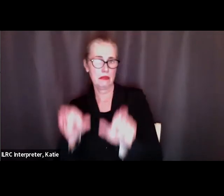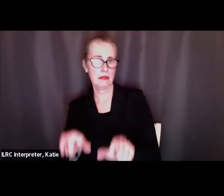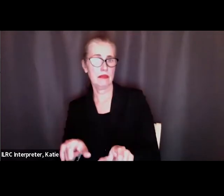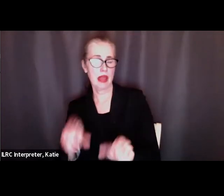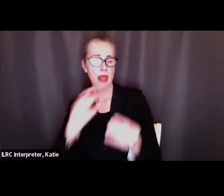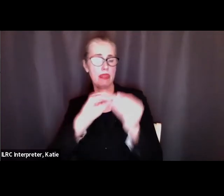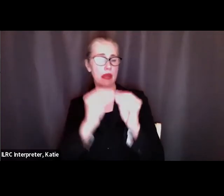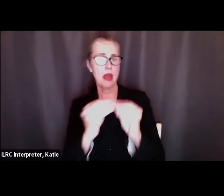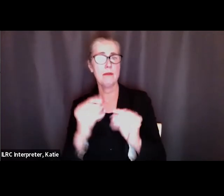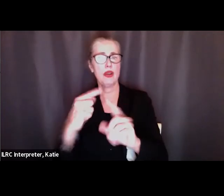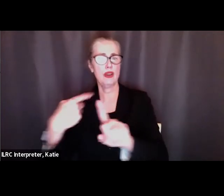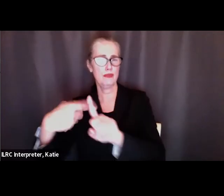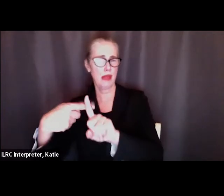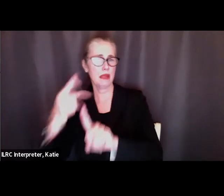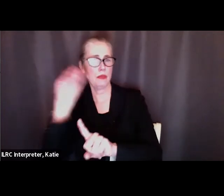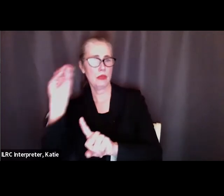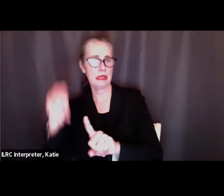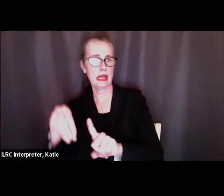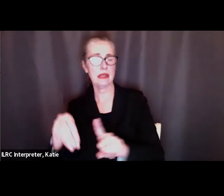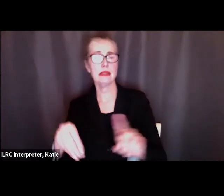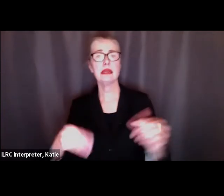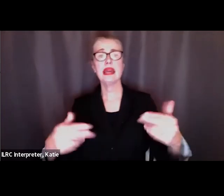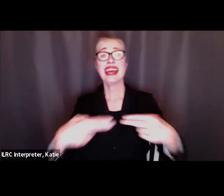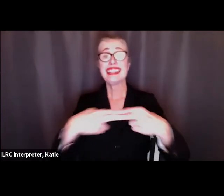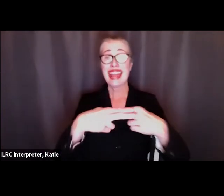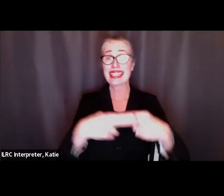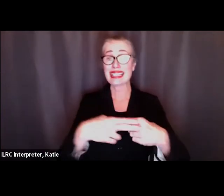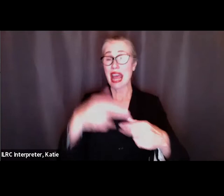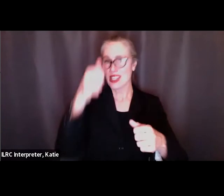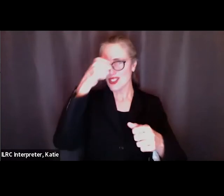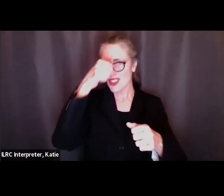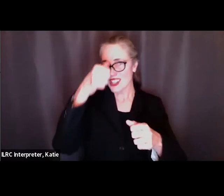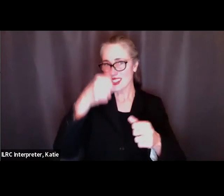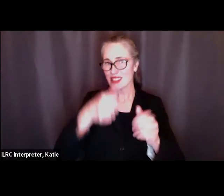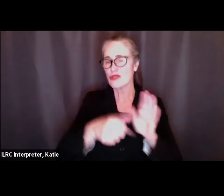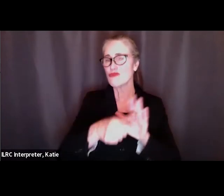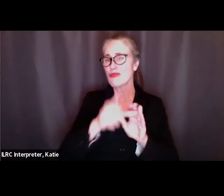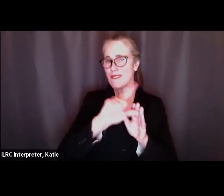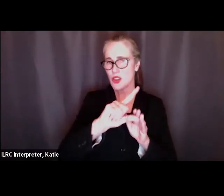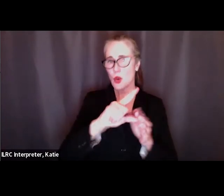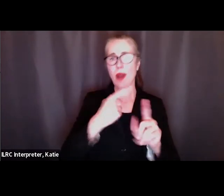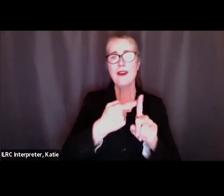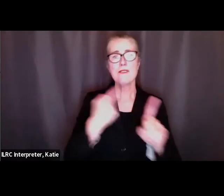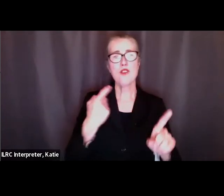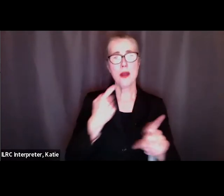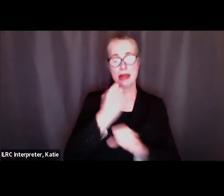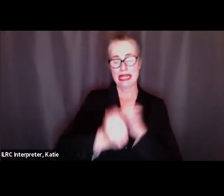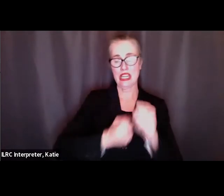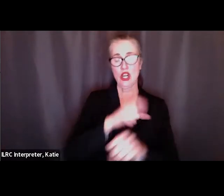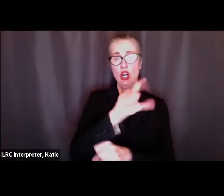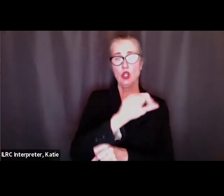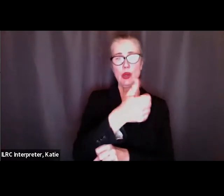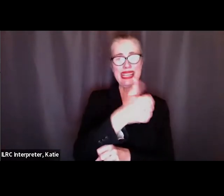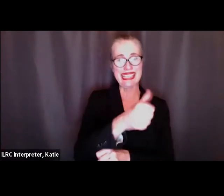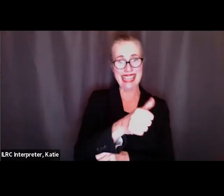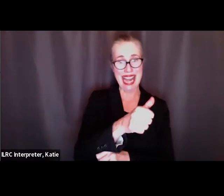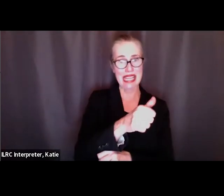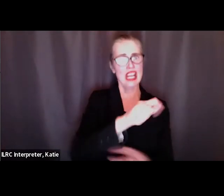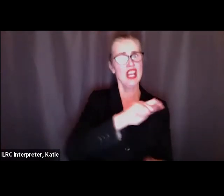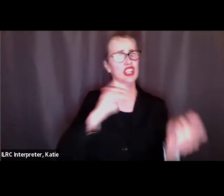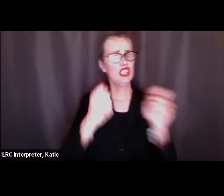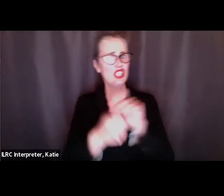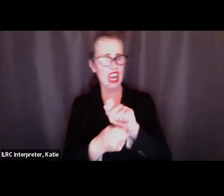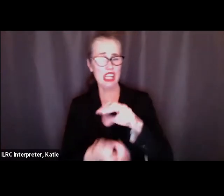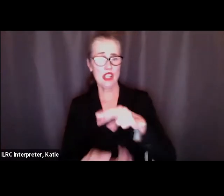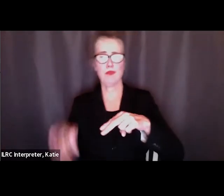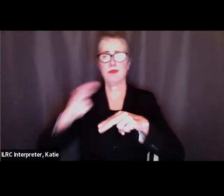next slide just a quick refresh from uh 2010 census you've grown about 7 000 people